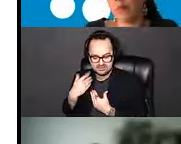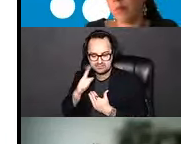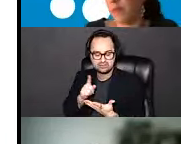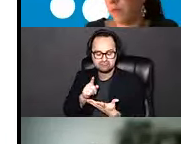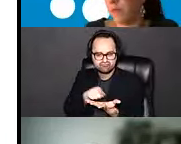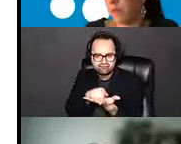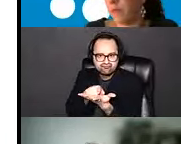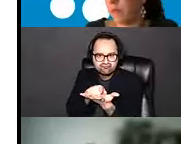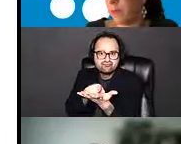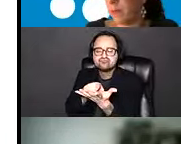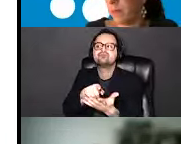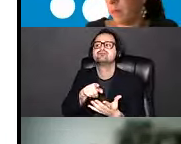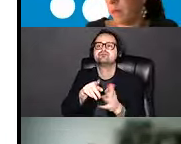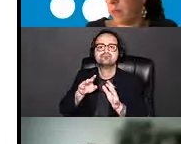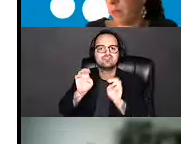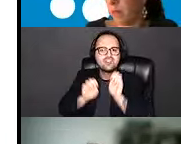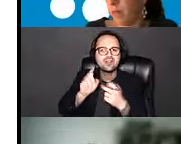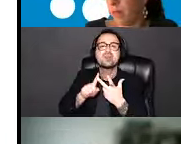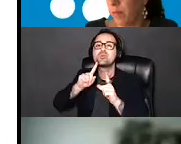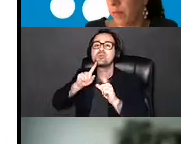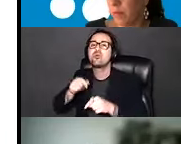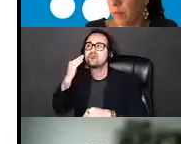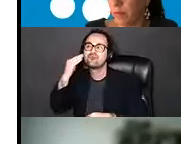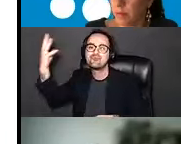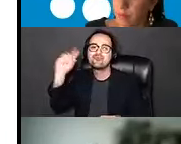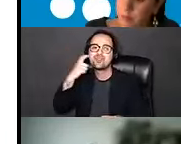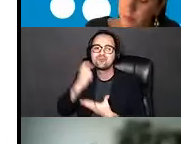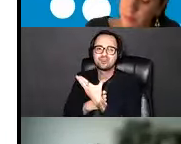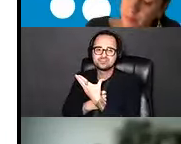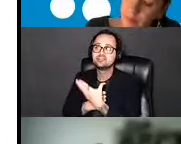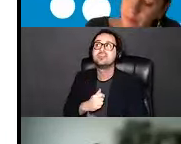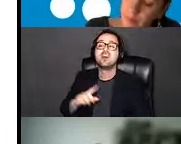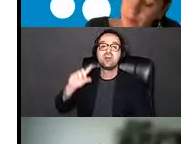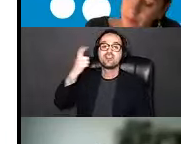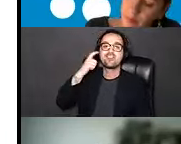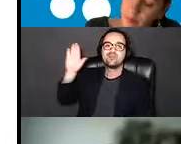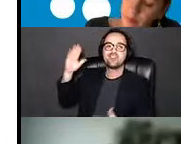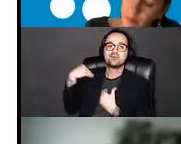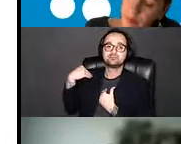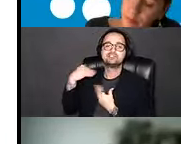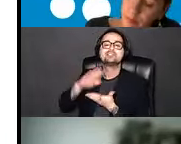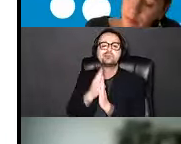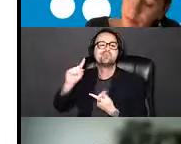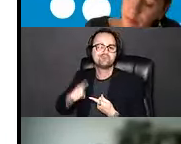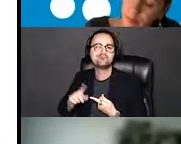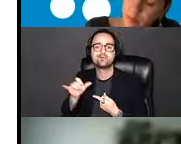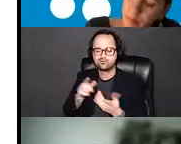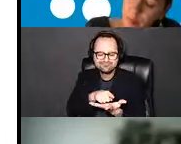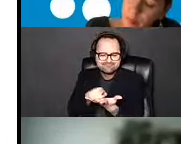then report to the government entity. So it sort of offloads from the government entity having to track a lot of small